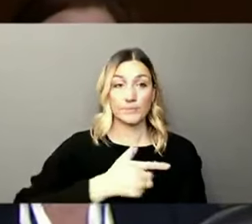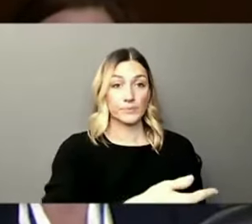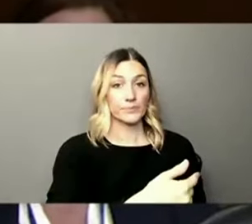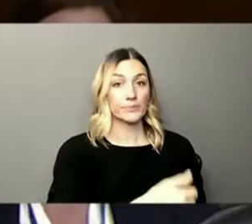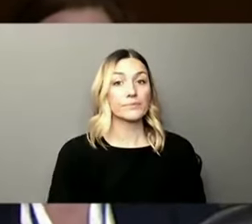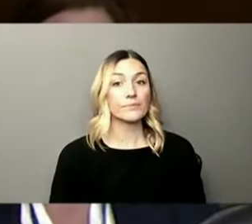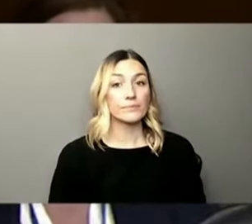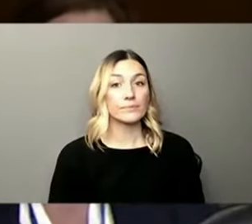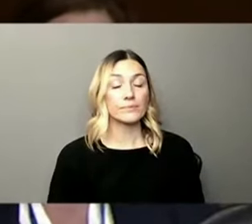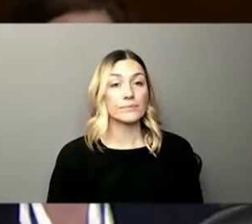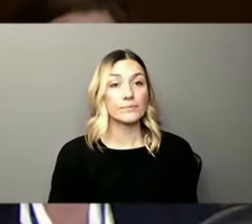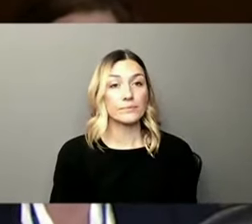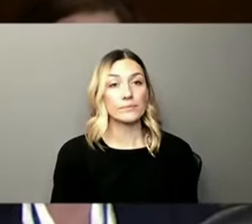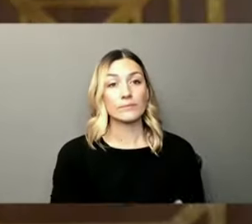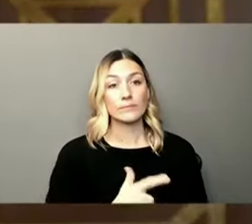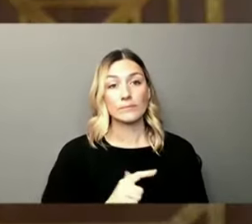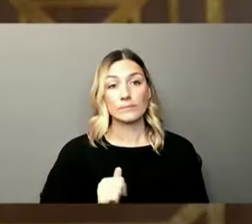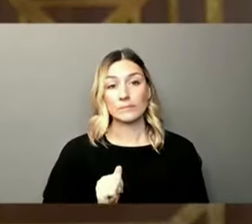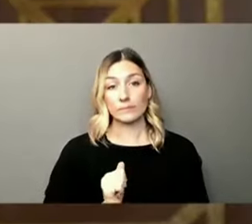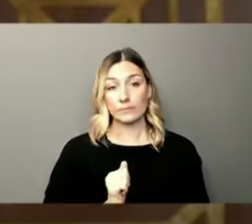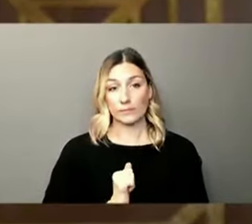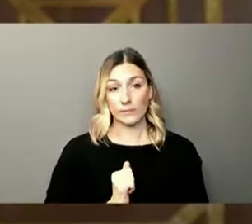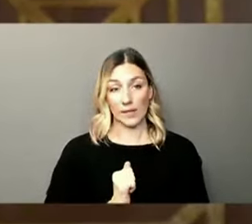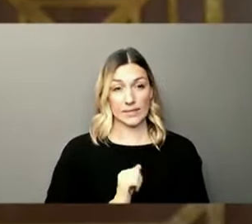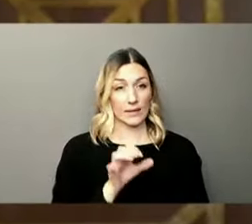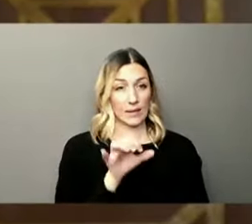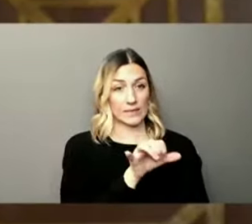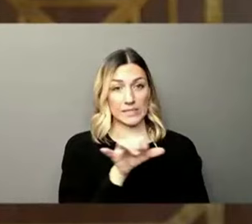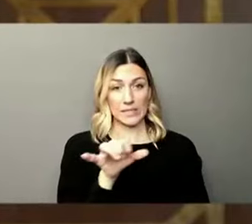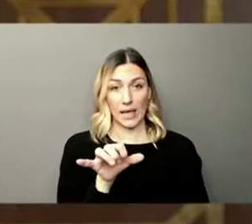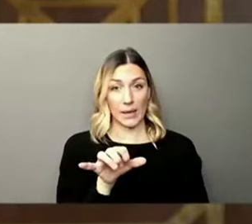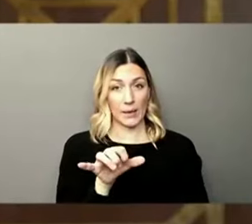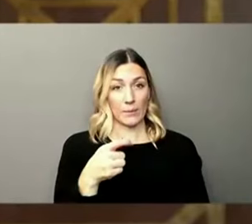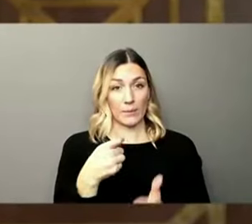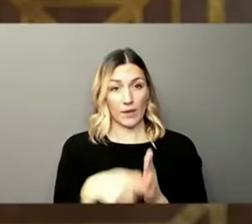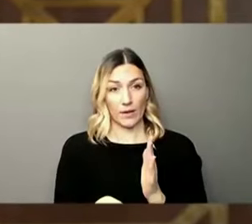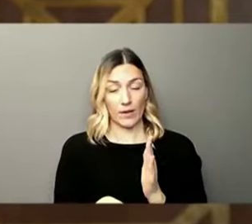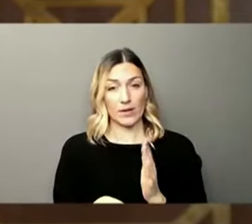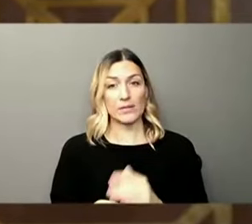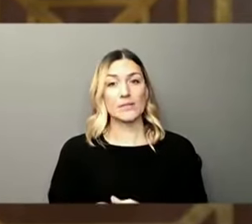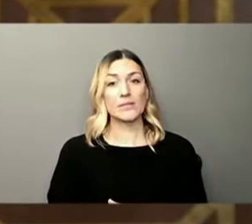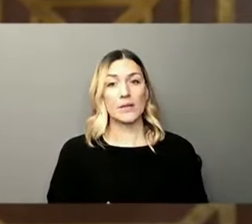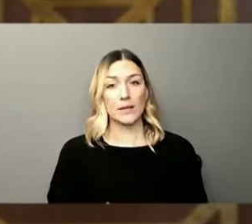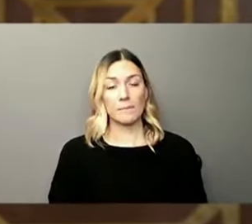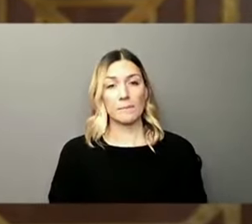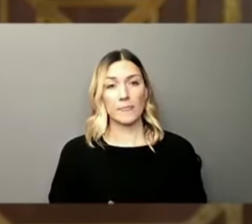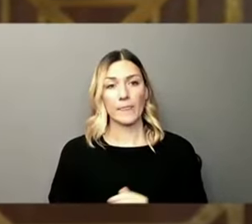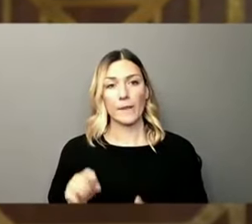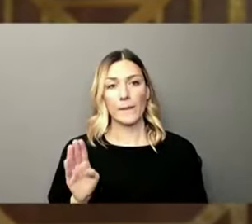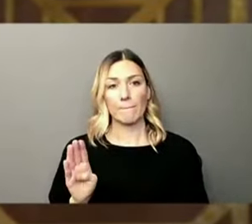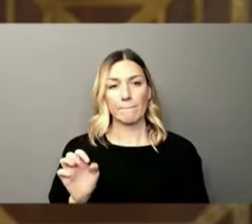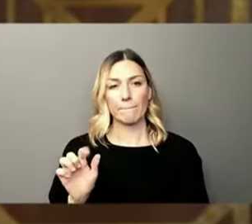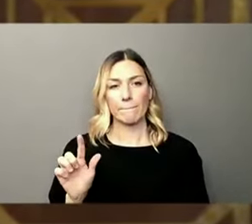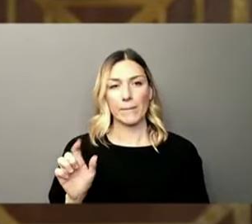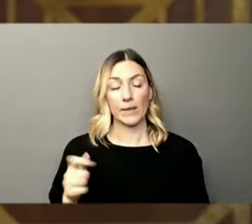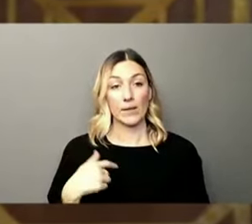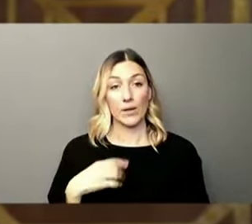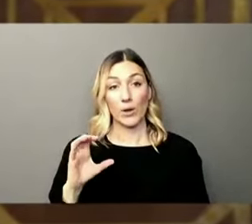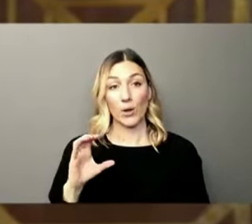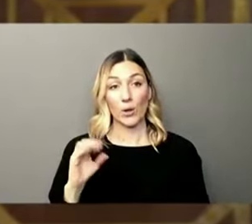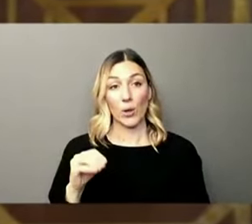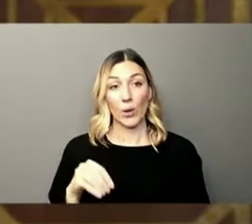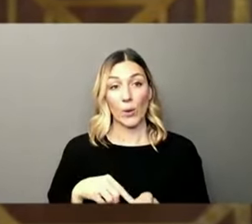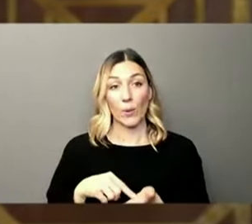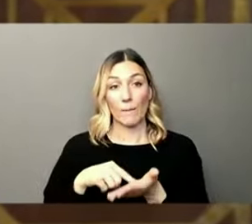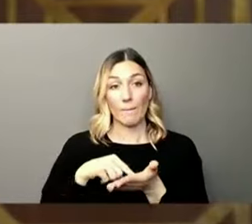Yes. For me, the same thing with the cost. So I have, you know, my co-pays that I pay for every specialist